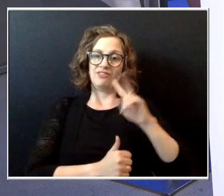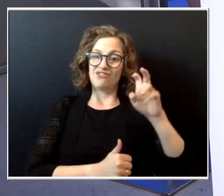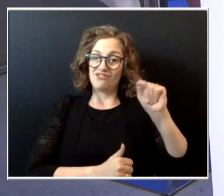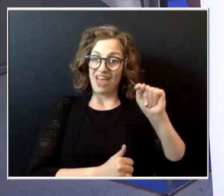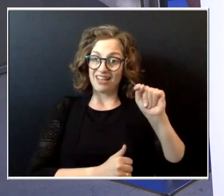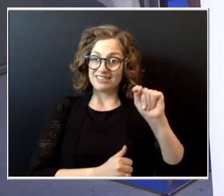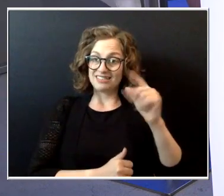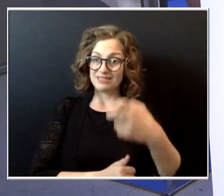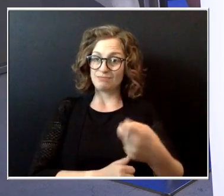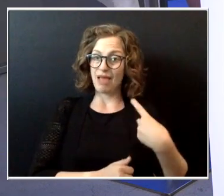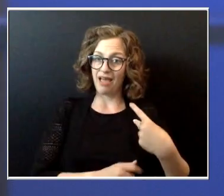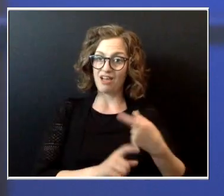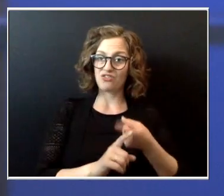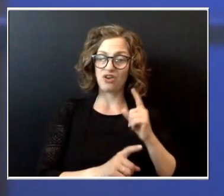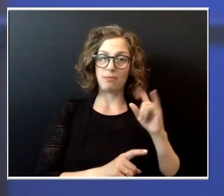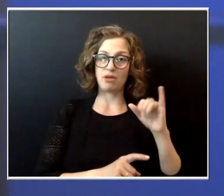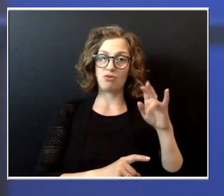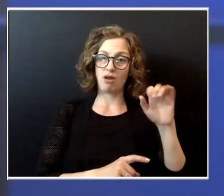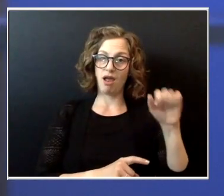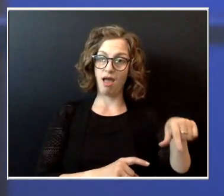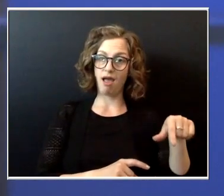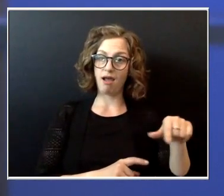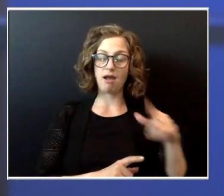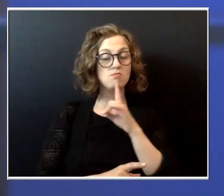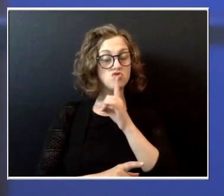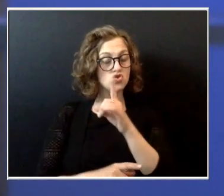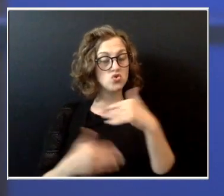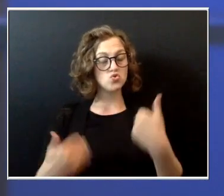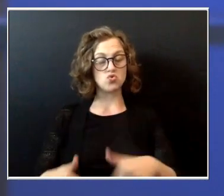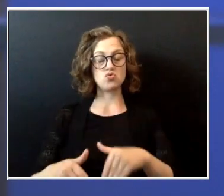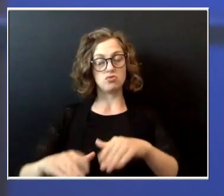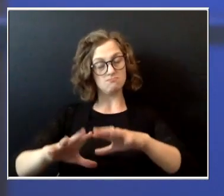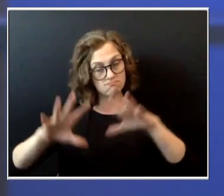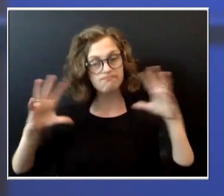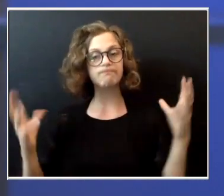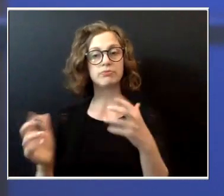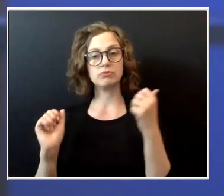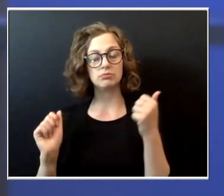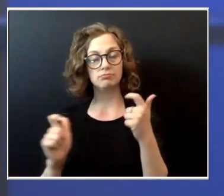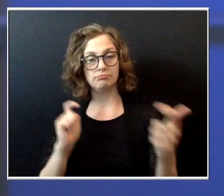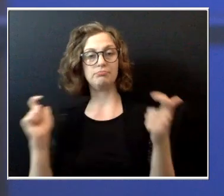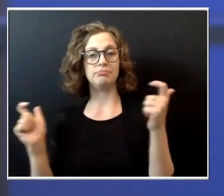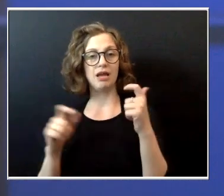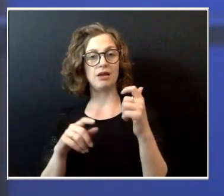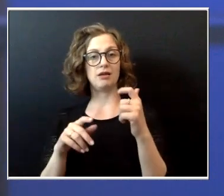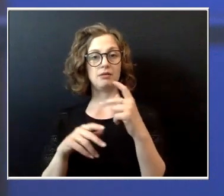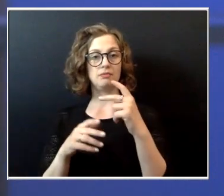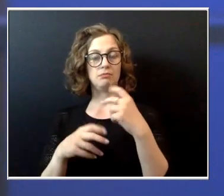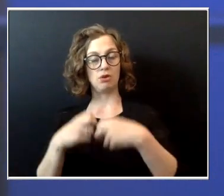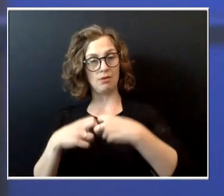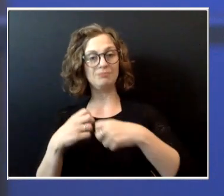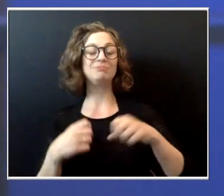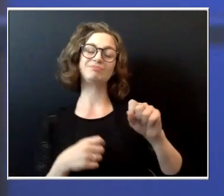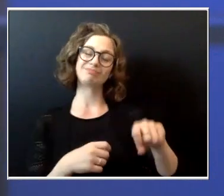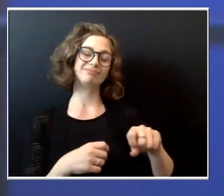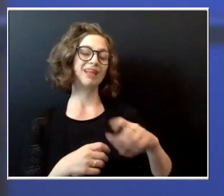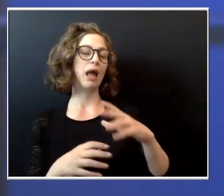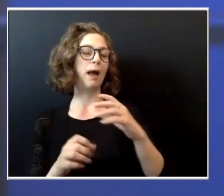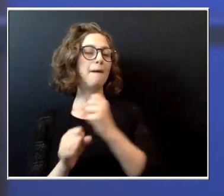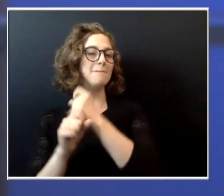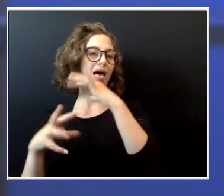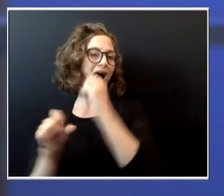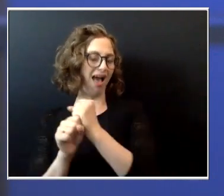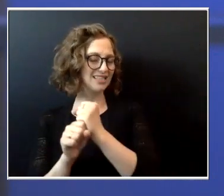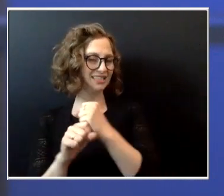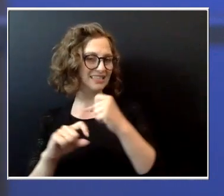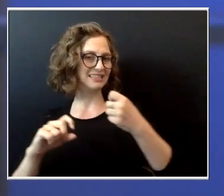Blast injury is a whole nother category because you Yeah. have not only auditory injury, you have injury to the vestibular system, and you